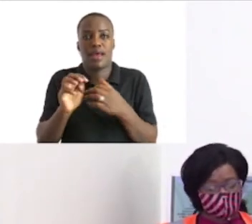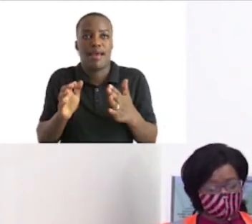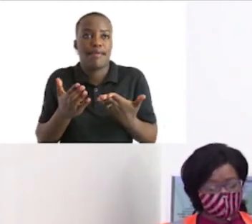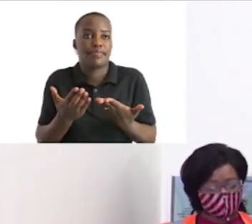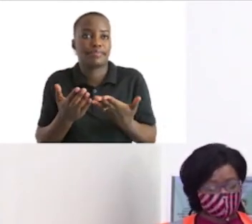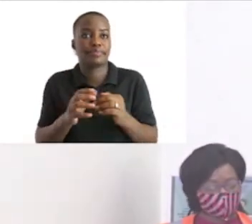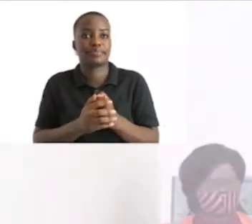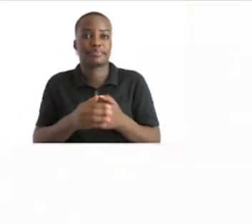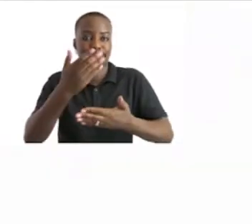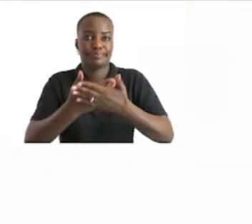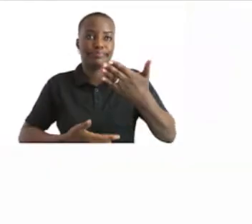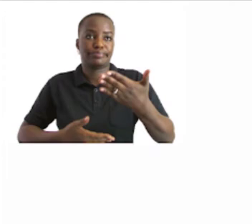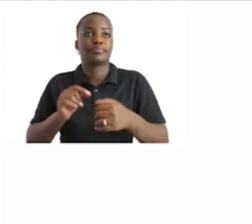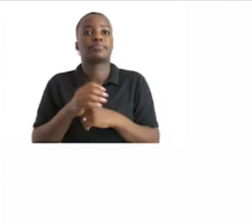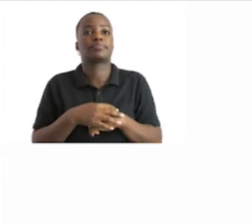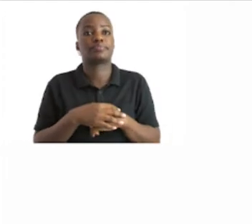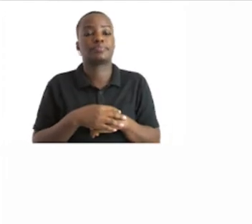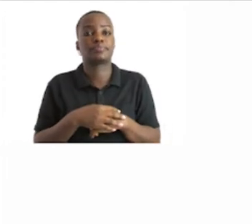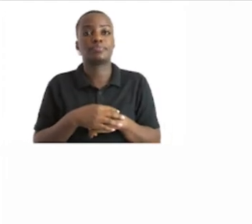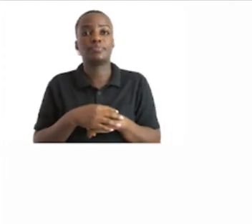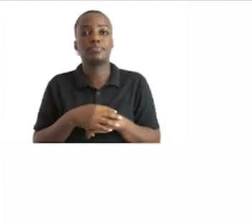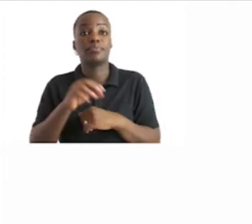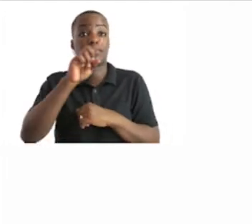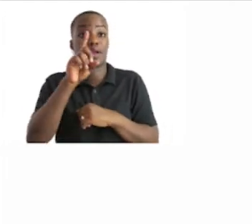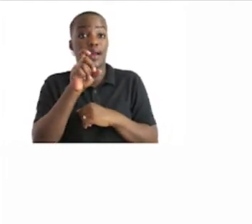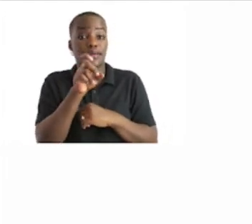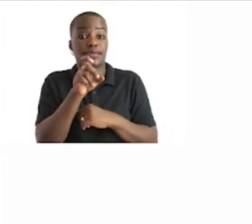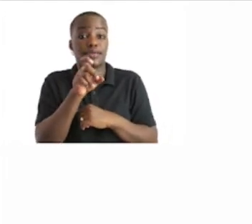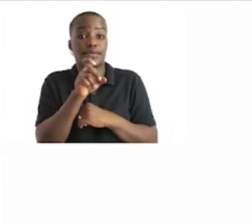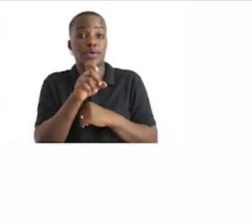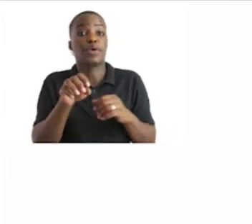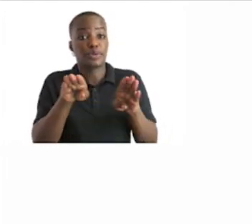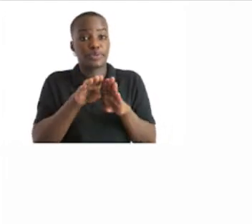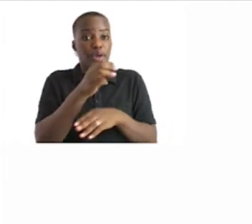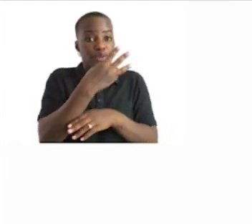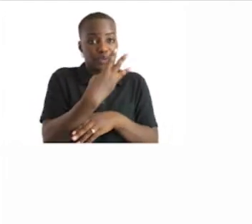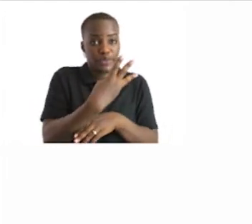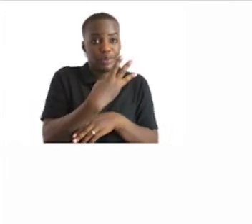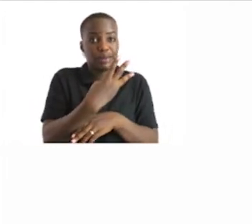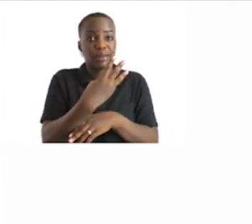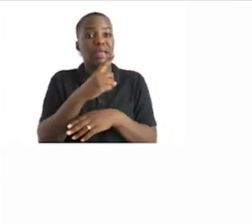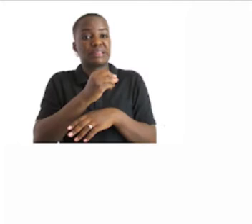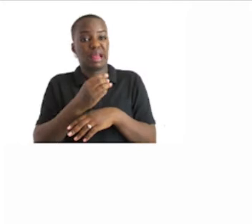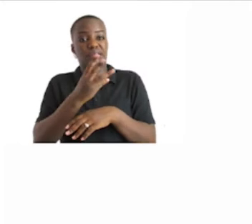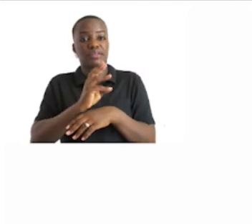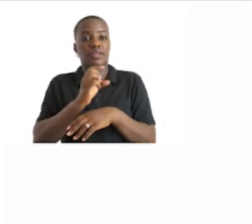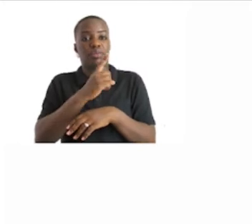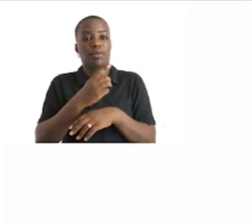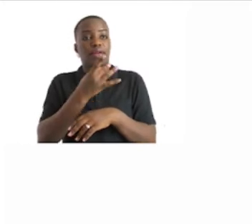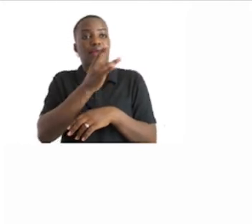your exercise. They are asking you to do 3 centimeters up until 8